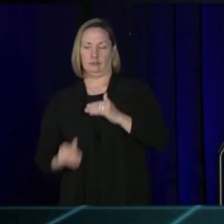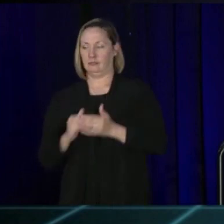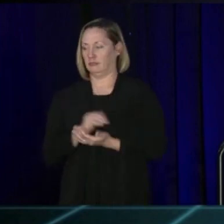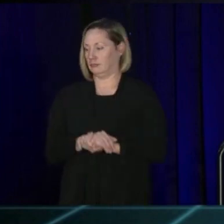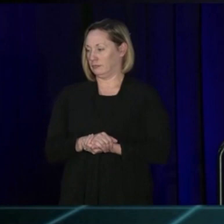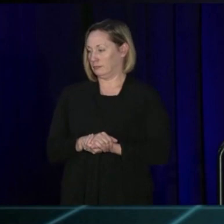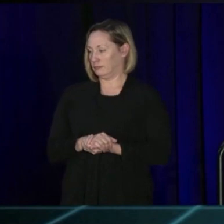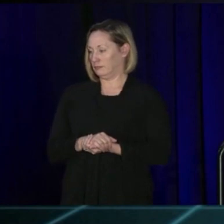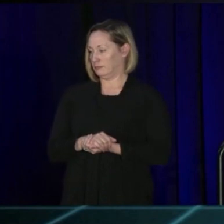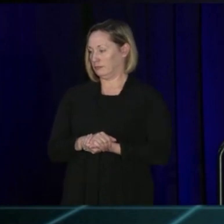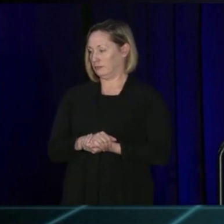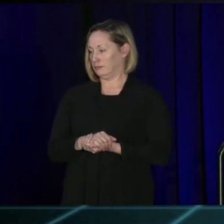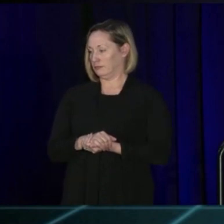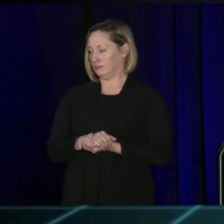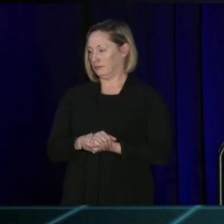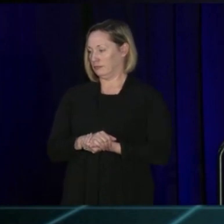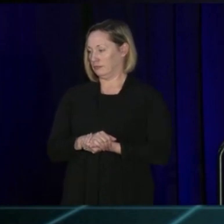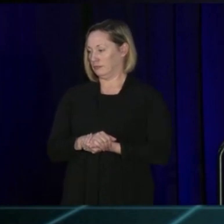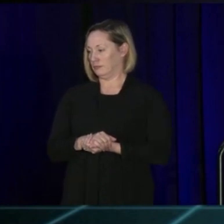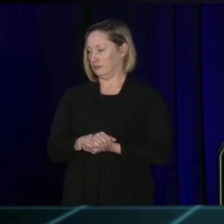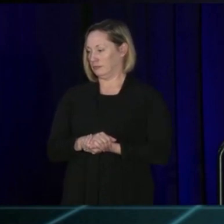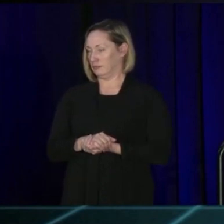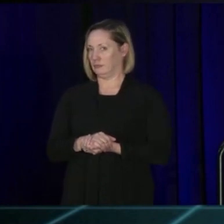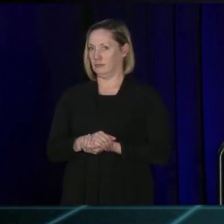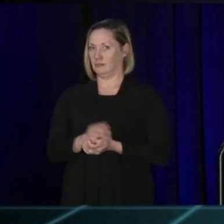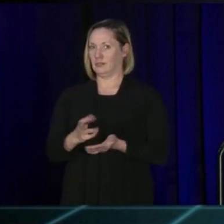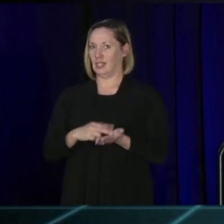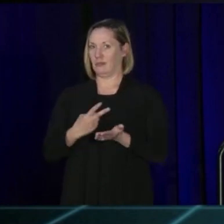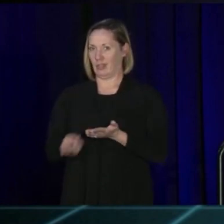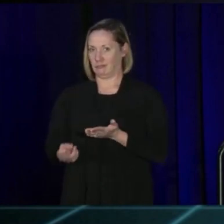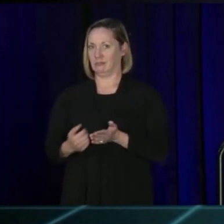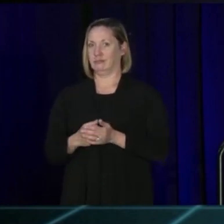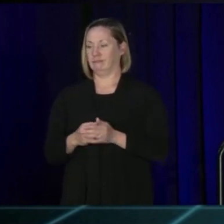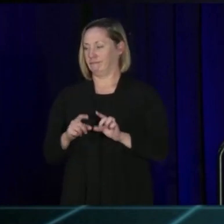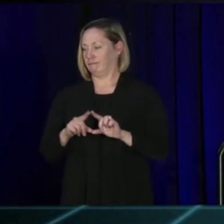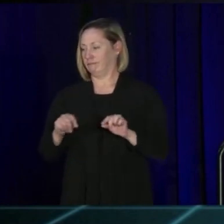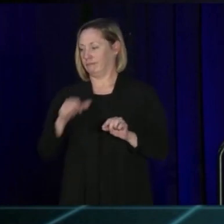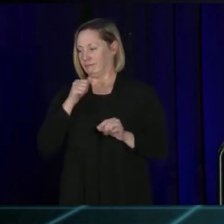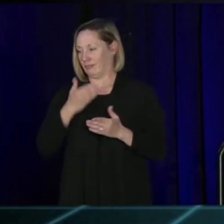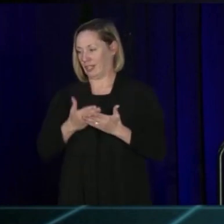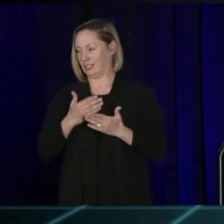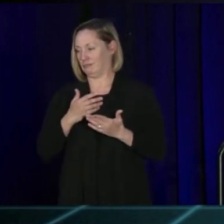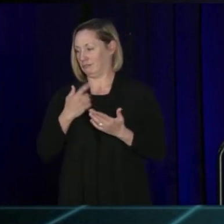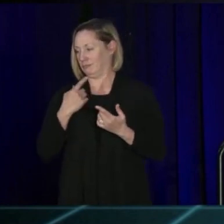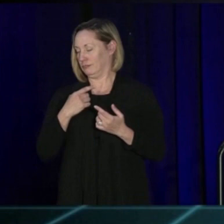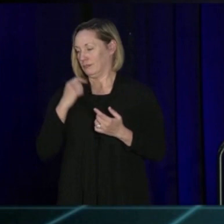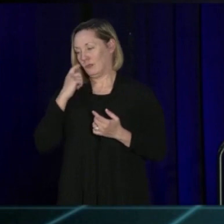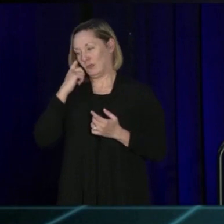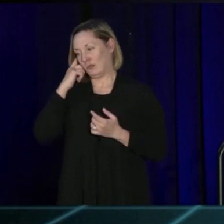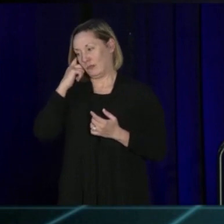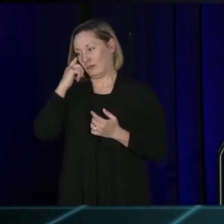button. Sign up failed. Email field is invalid. About you, website, Kateryna email address,